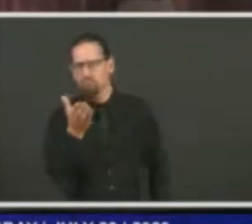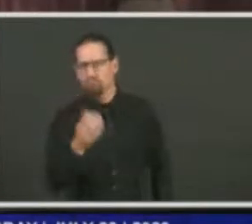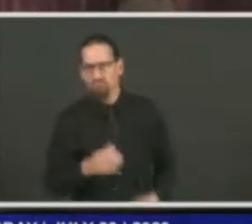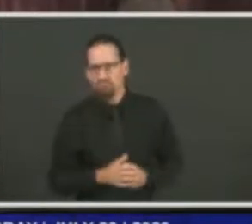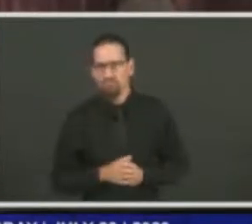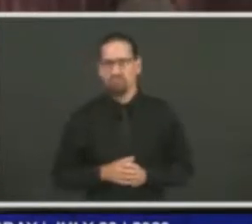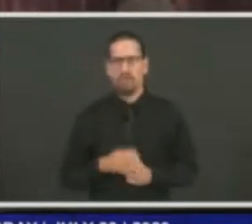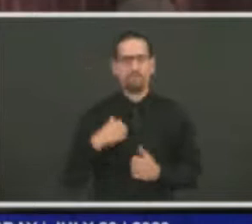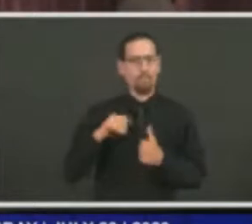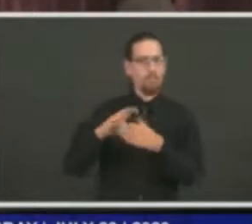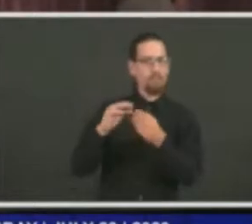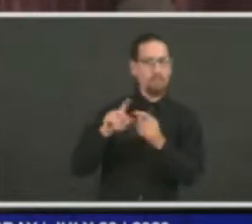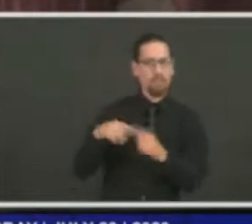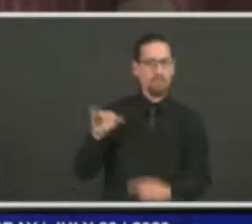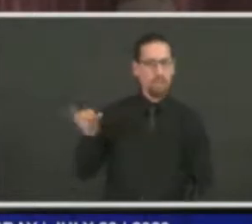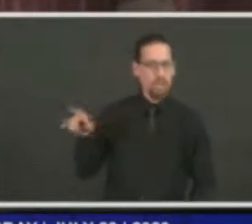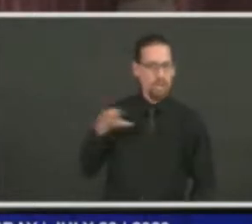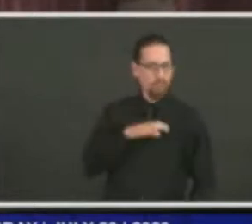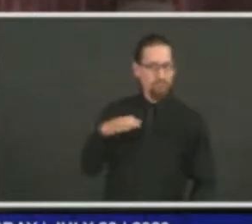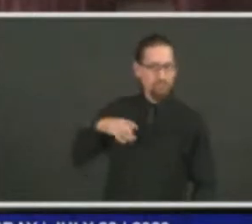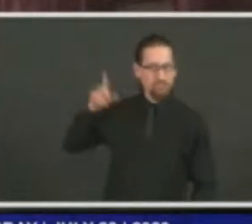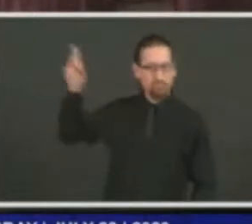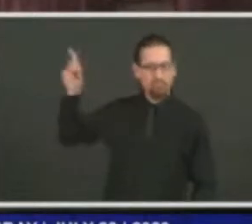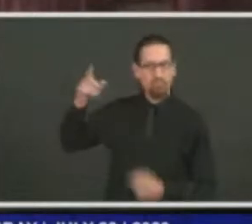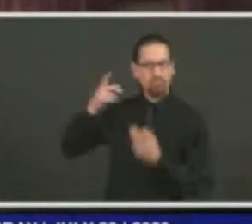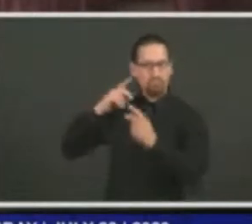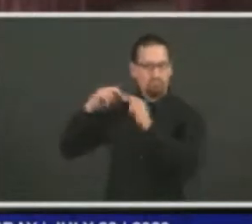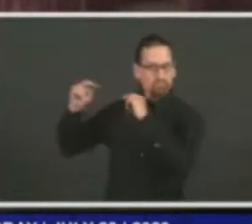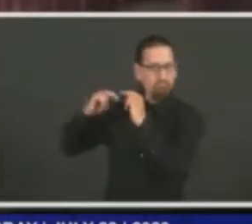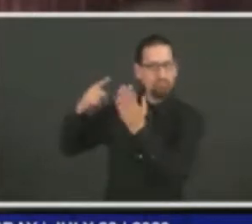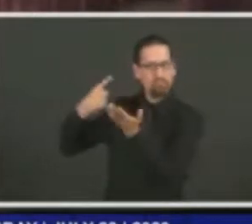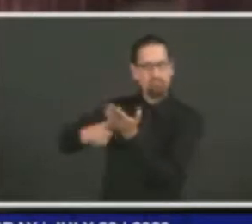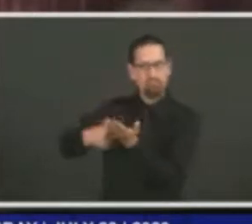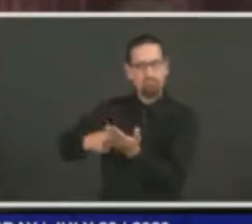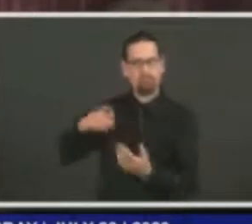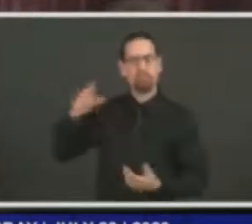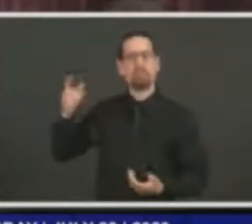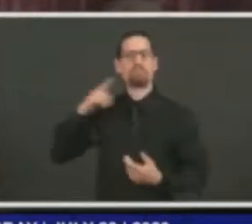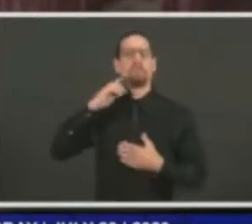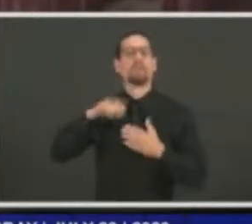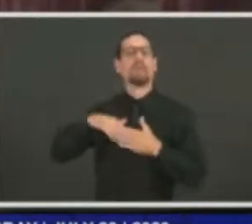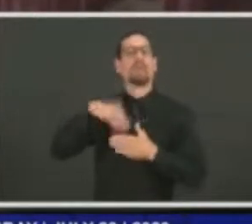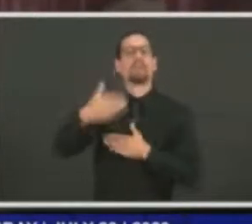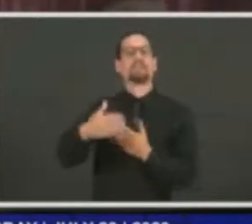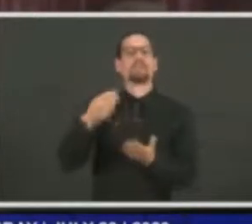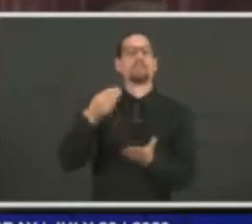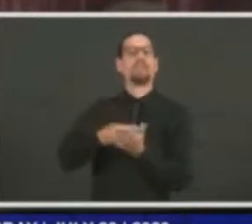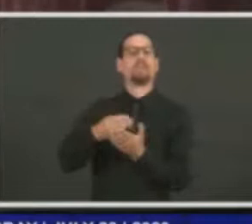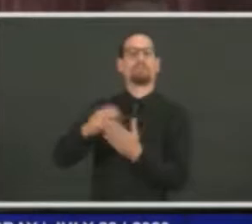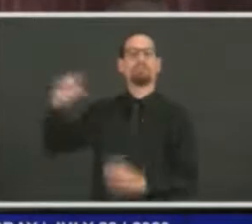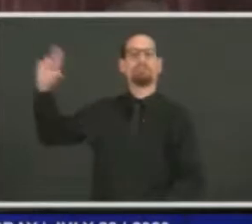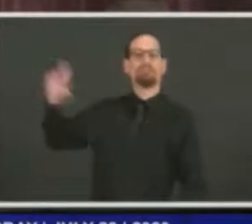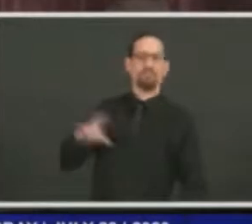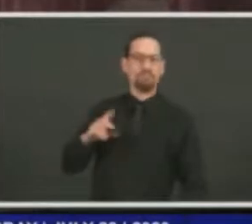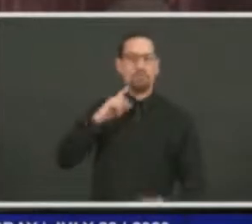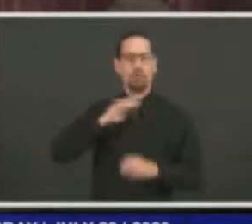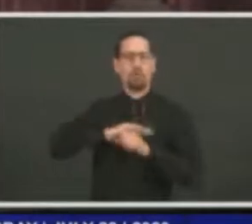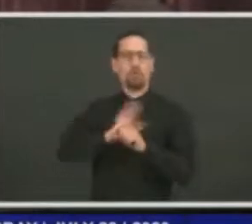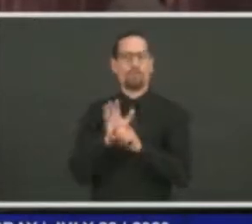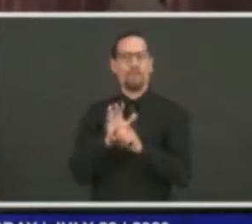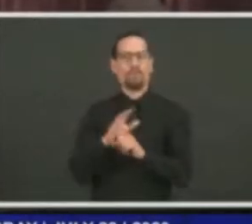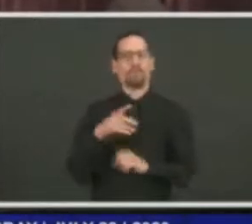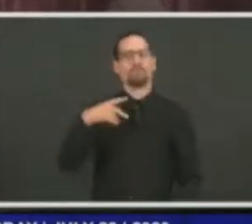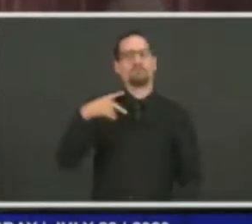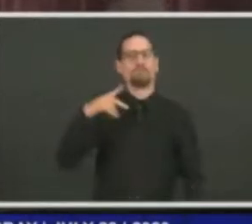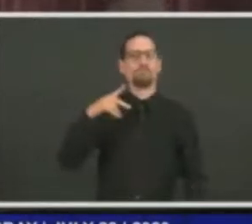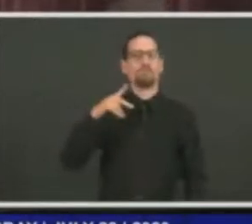with Congress currently negotiating the next installment of coronavirus pandemic aid?